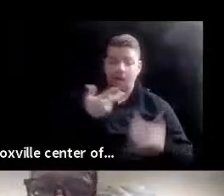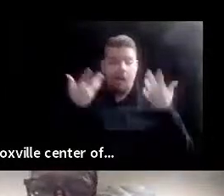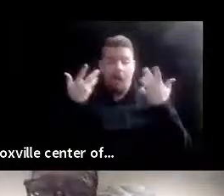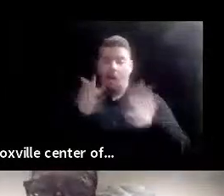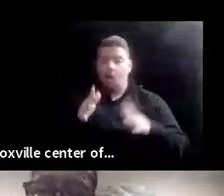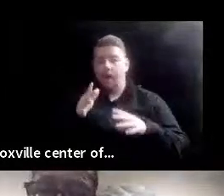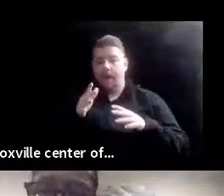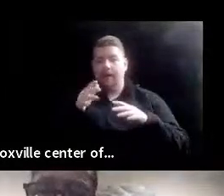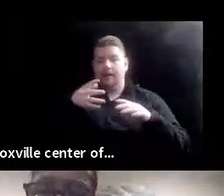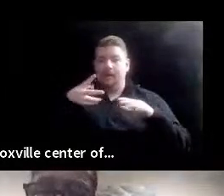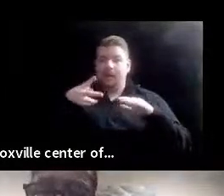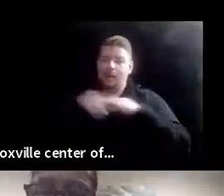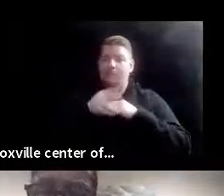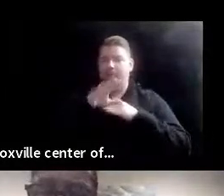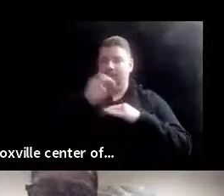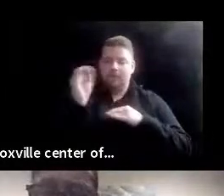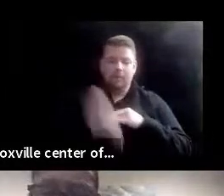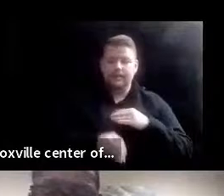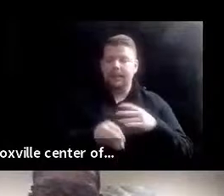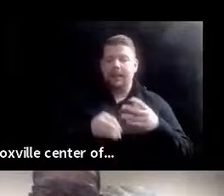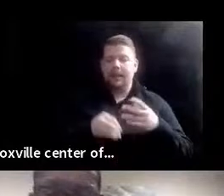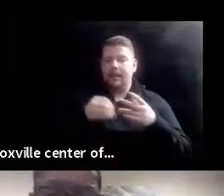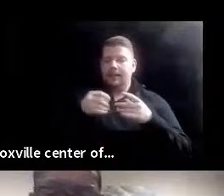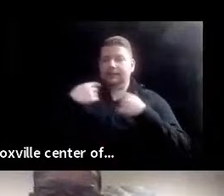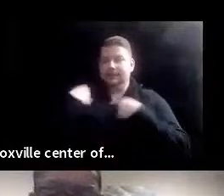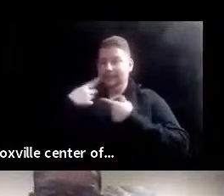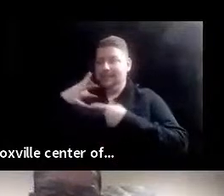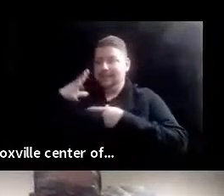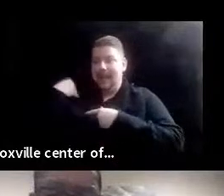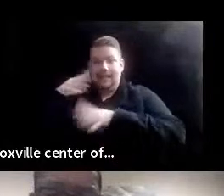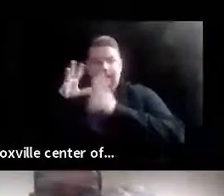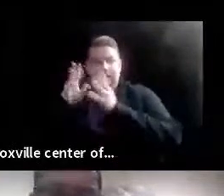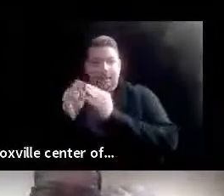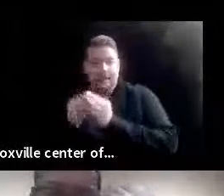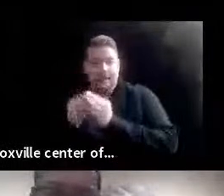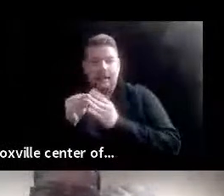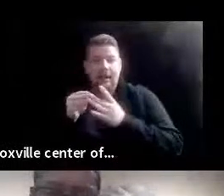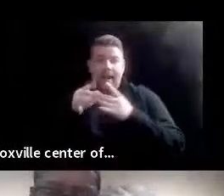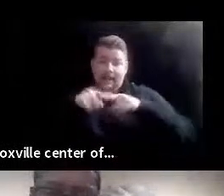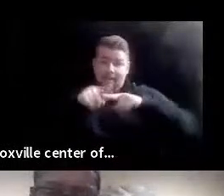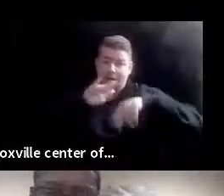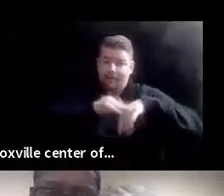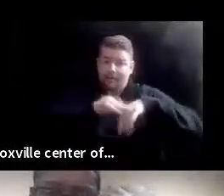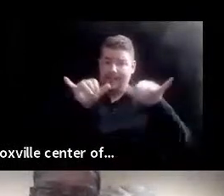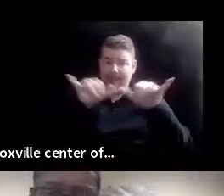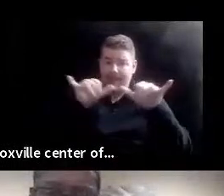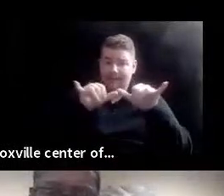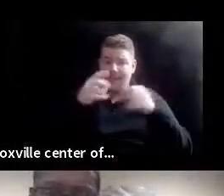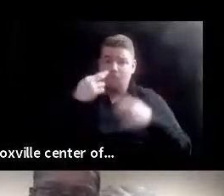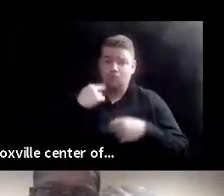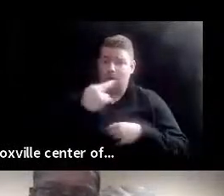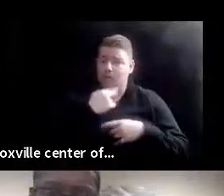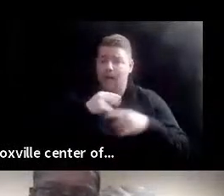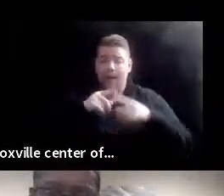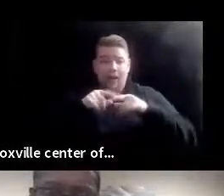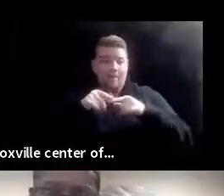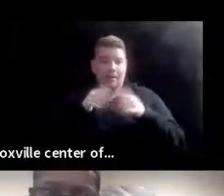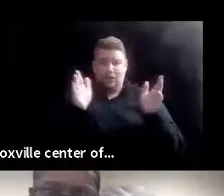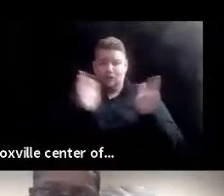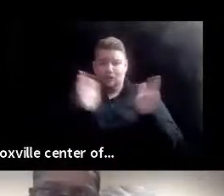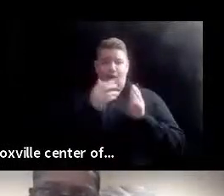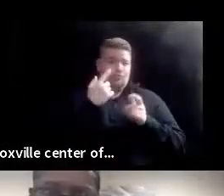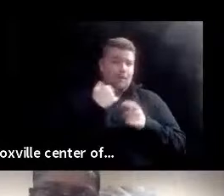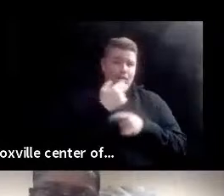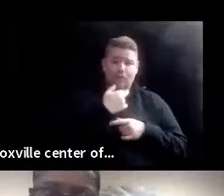a 50% from the last meeting, and I understand depending on the size of the restaurant, 50%, it could be a small restaurant, a